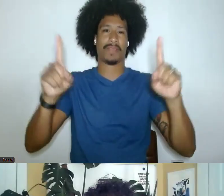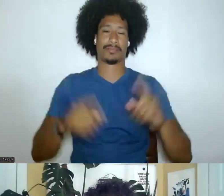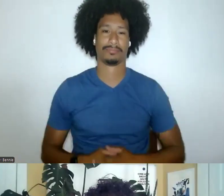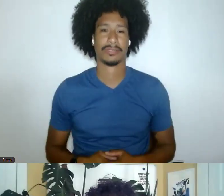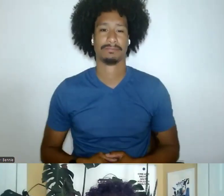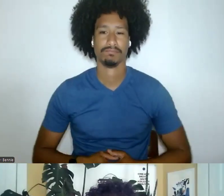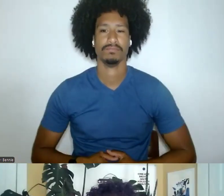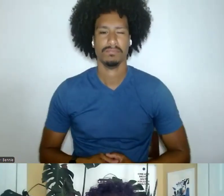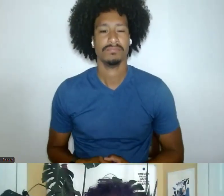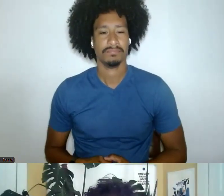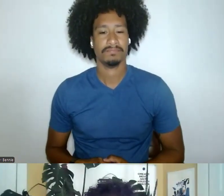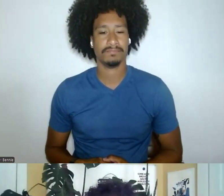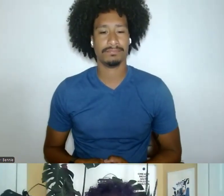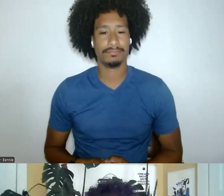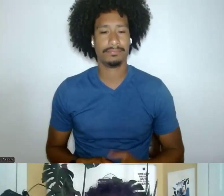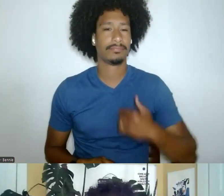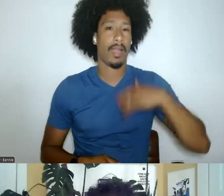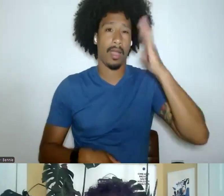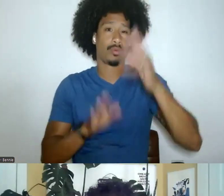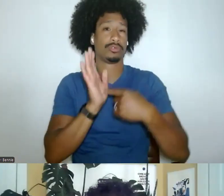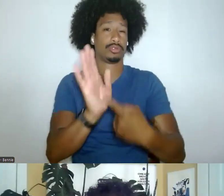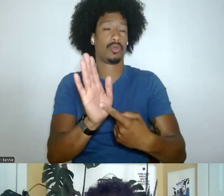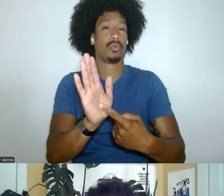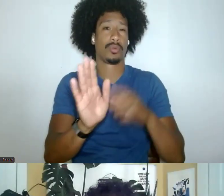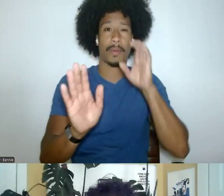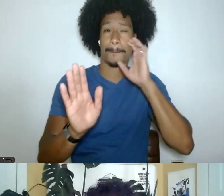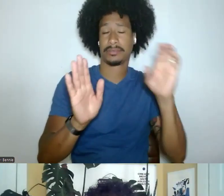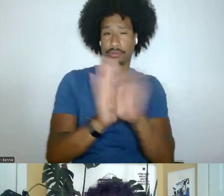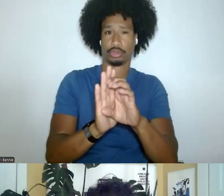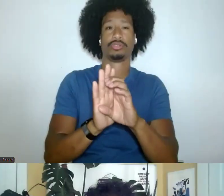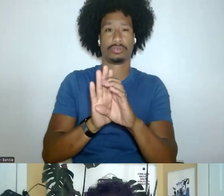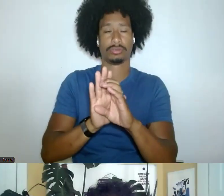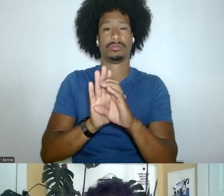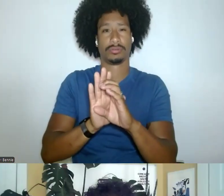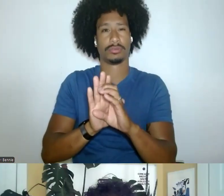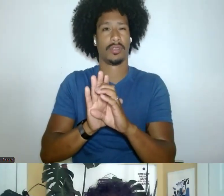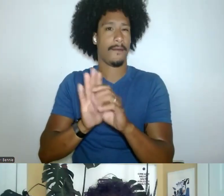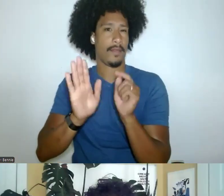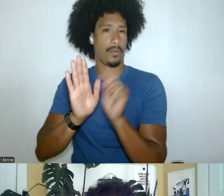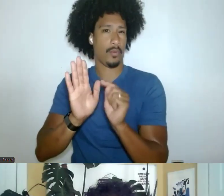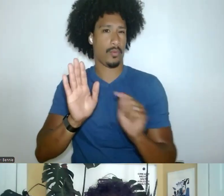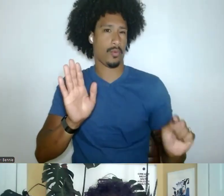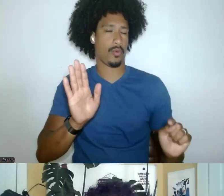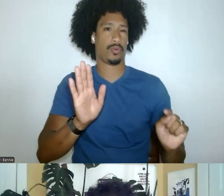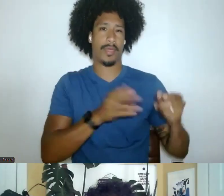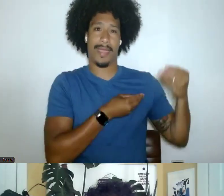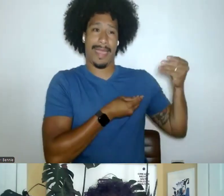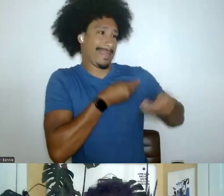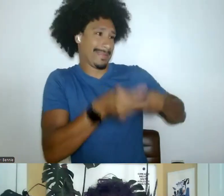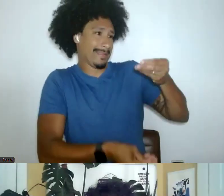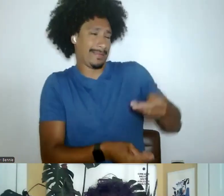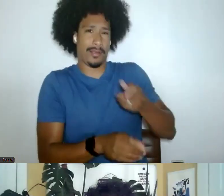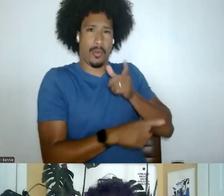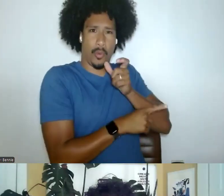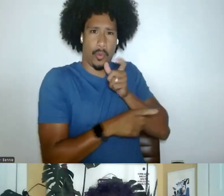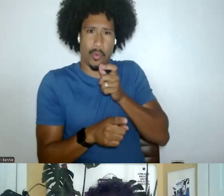to show a quick picture of some of those ancestors that I'm talking about, as well